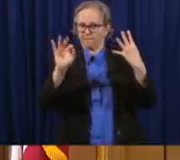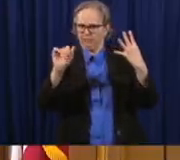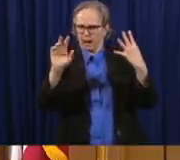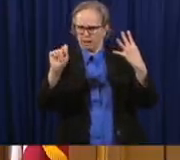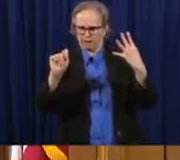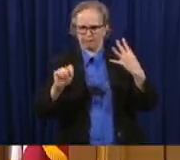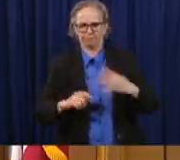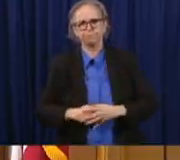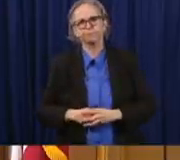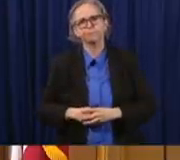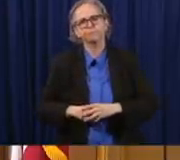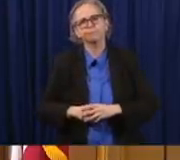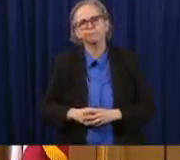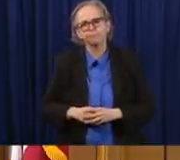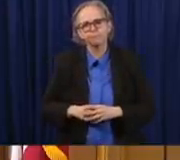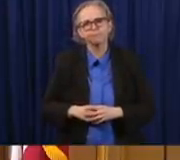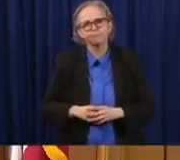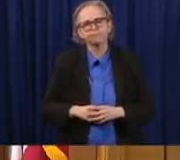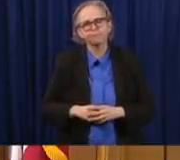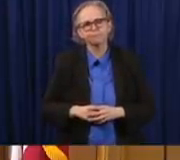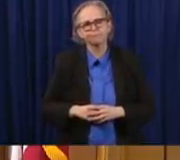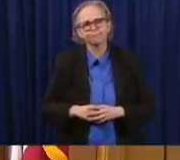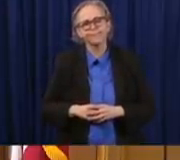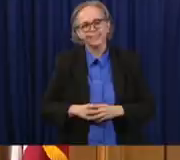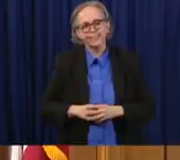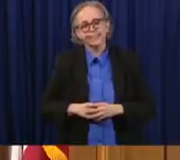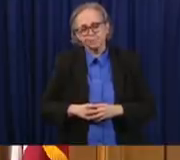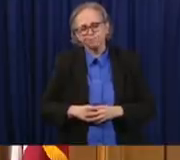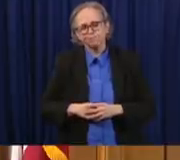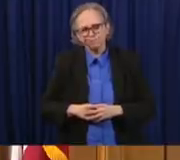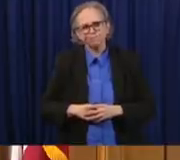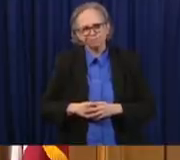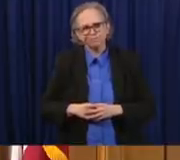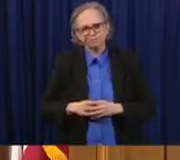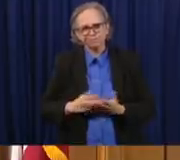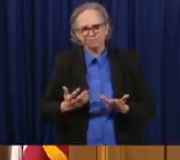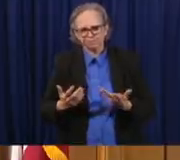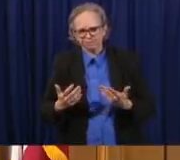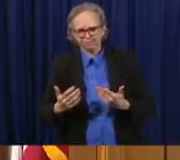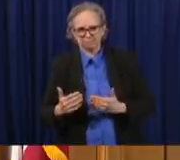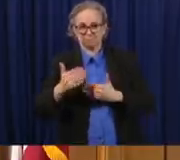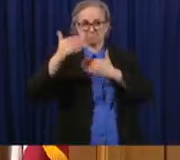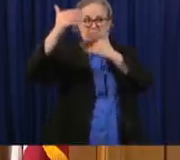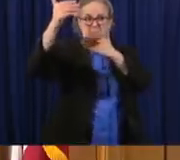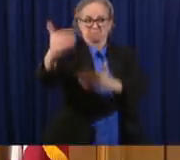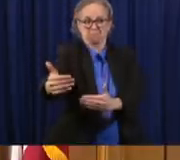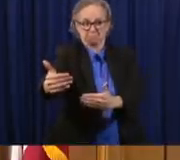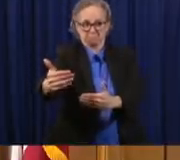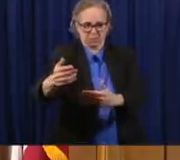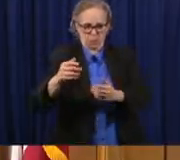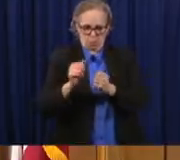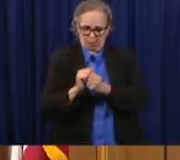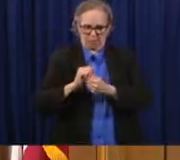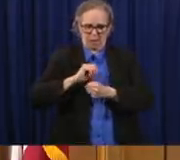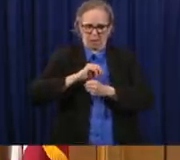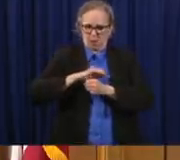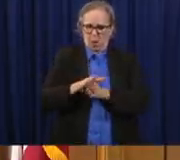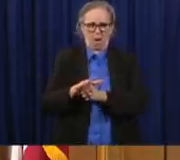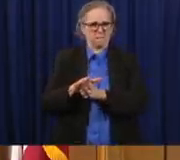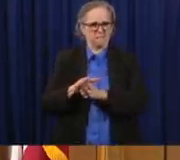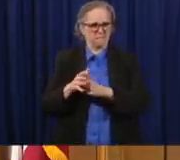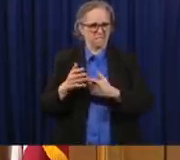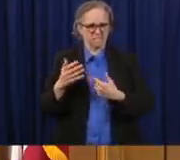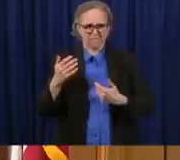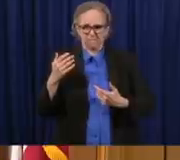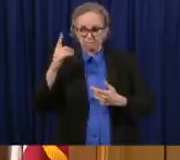this period of time, living with a COVID-19, is not going to last forever. We will get through